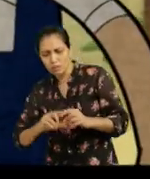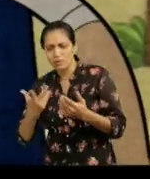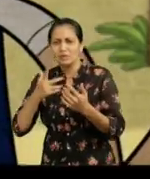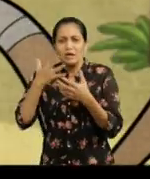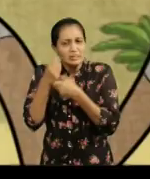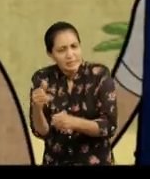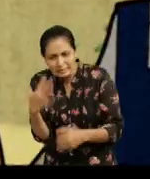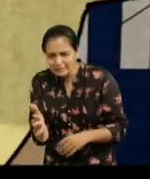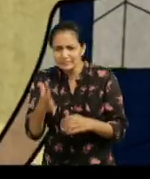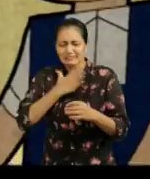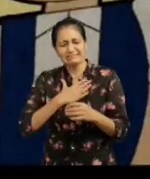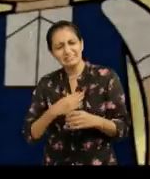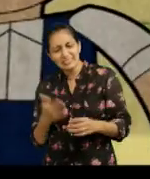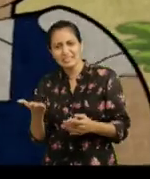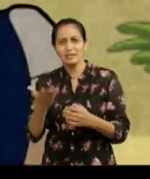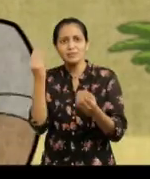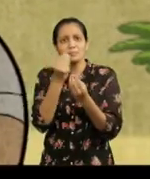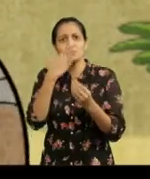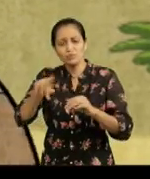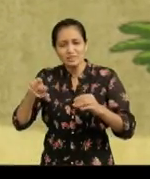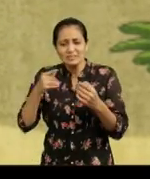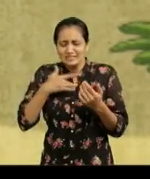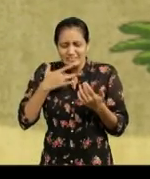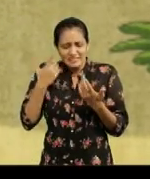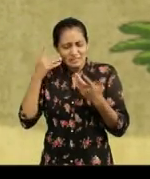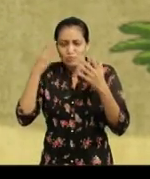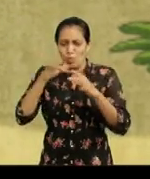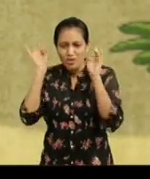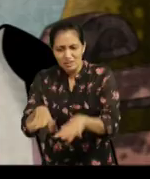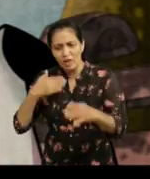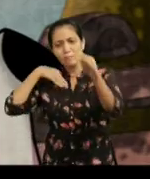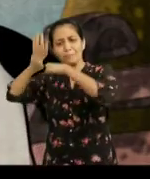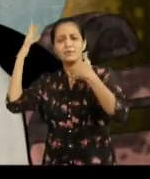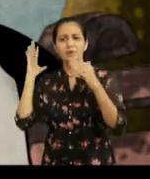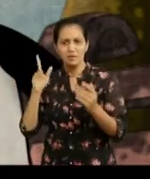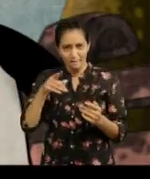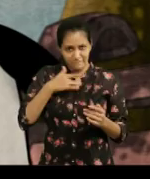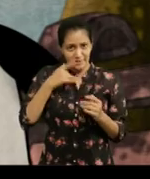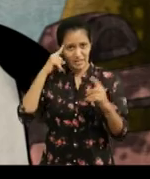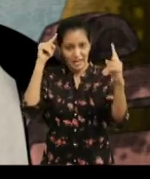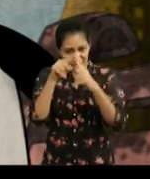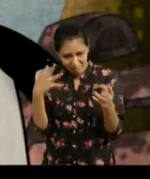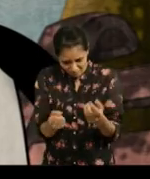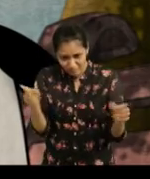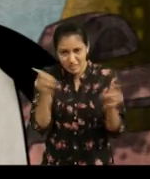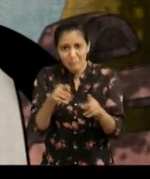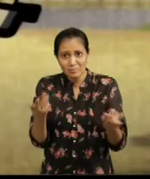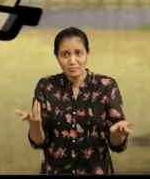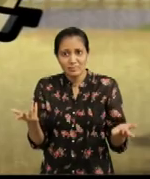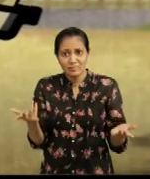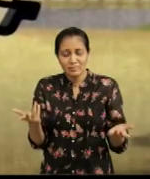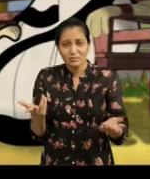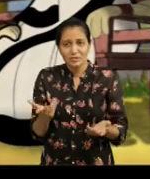self-esteem, mistrust, and misery. Children sometimes run away. They discontinue studies. Does that serve our purpose of